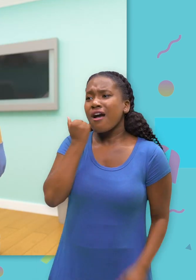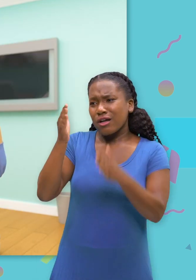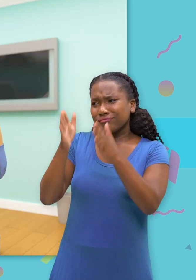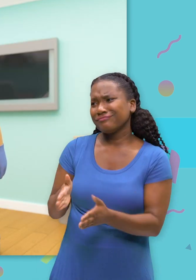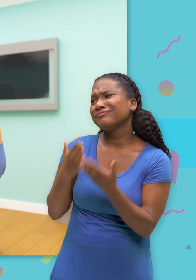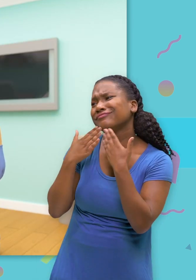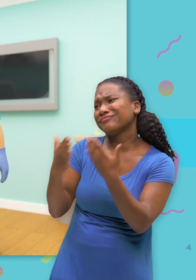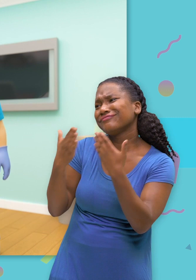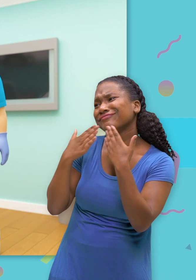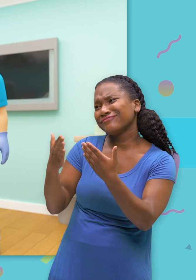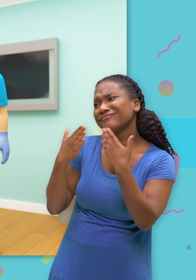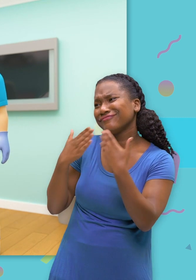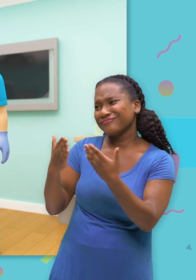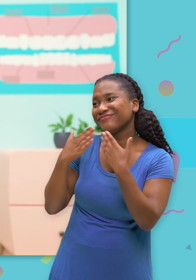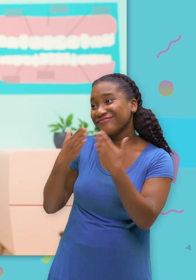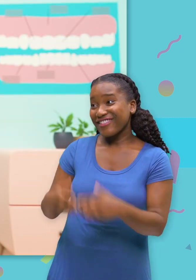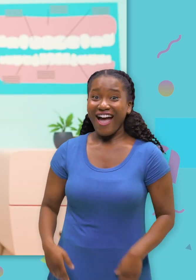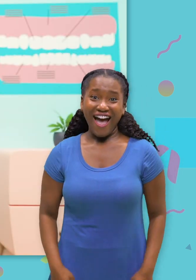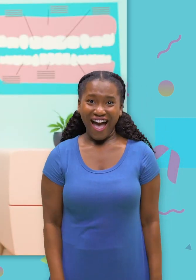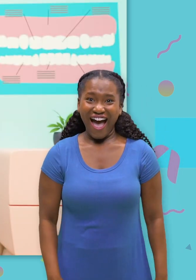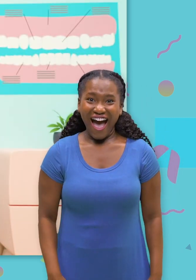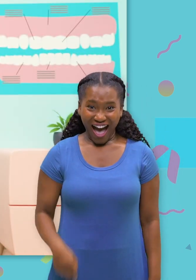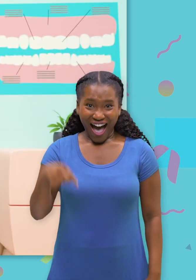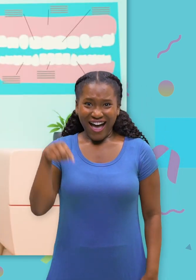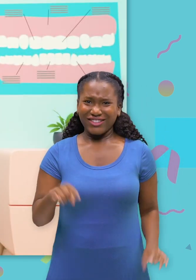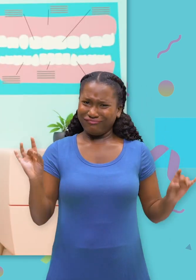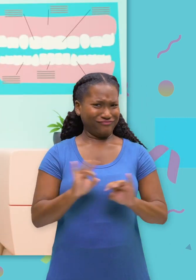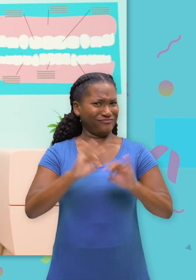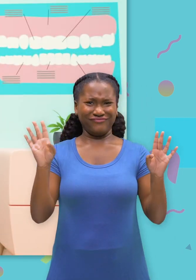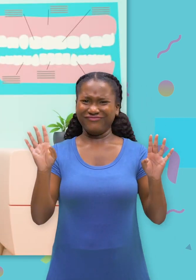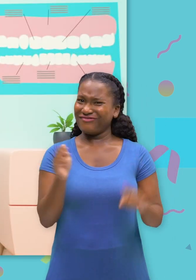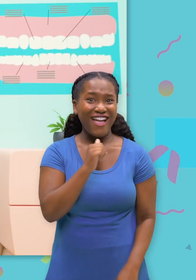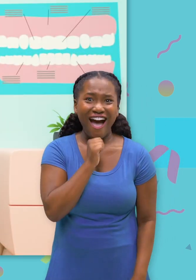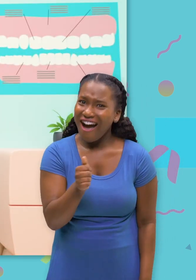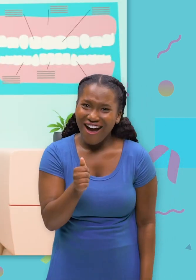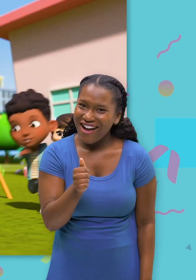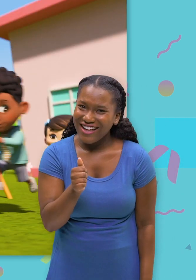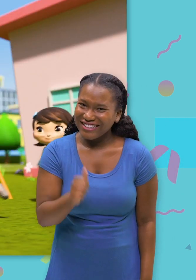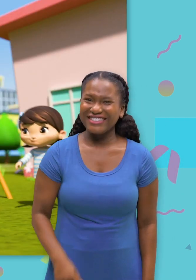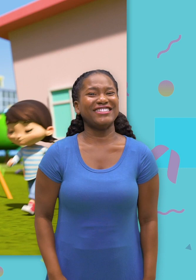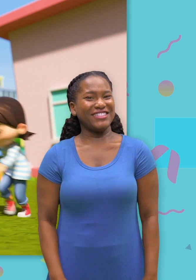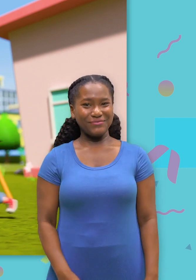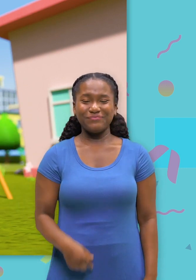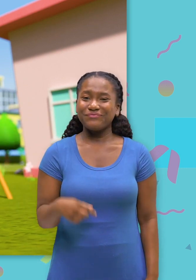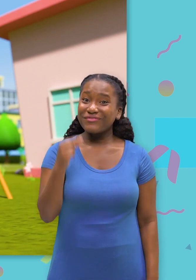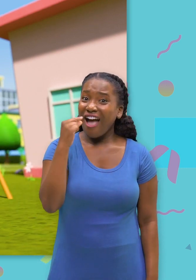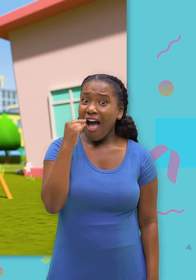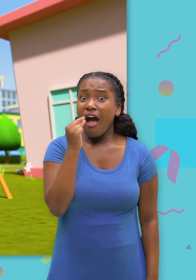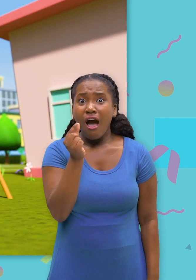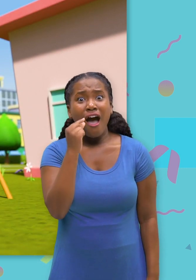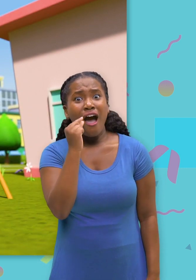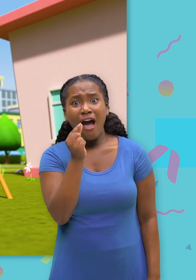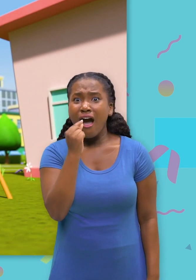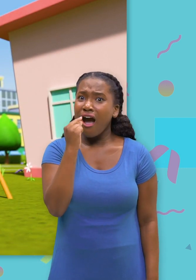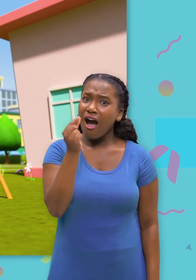you, Mr. Dentist. Thank you, Mr. Dentist. That was not so bad. That was not so bad.